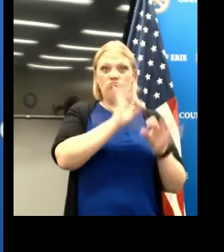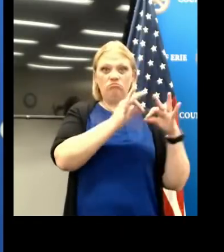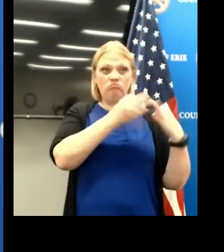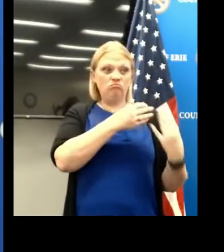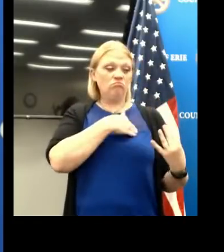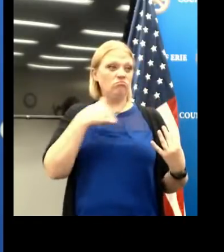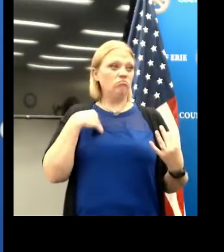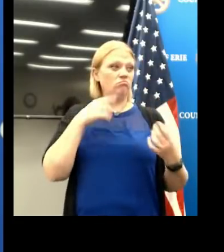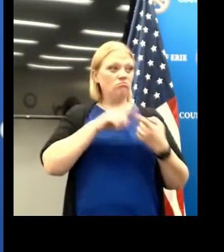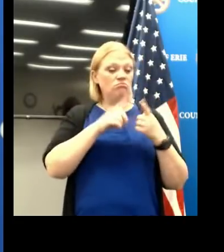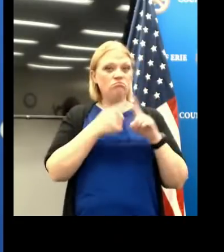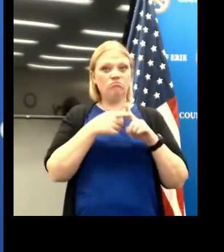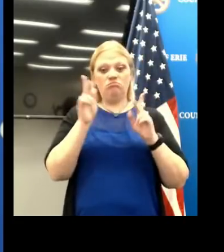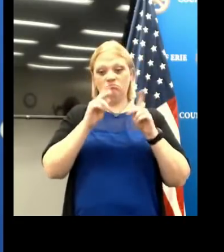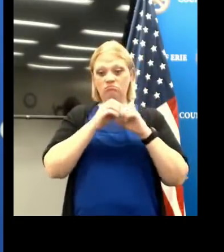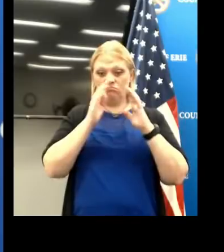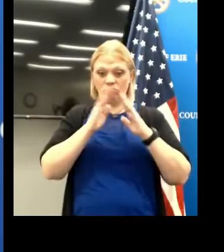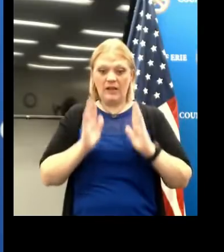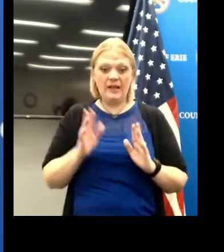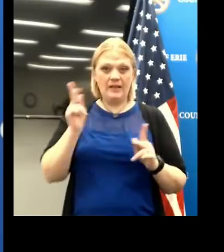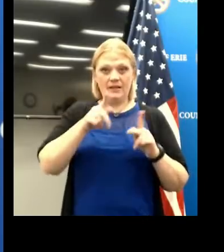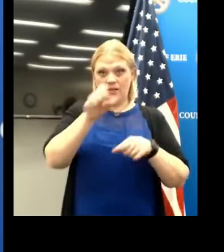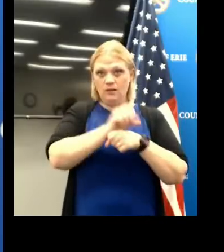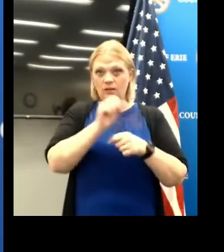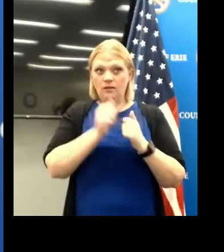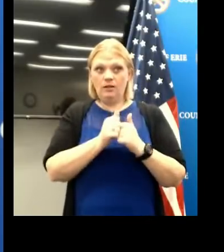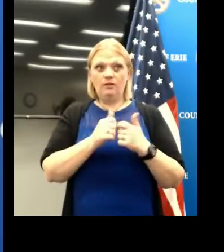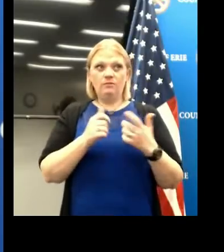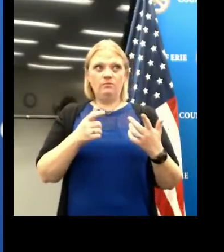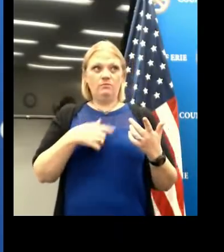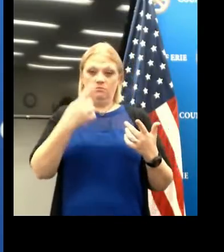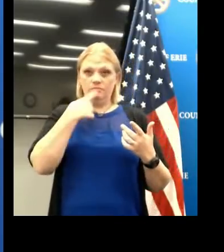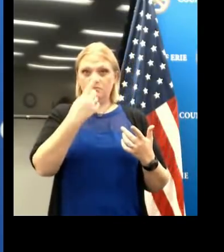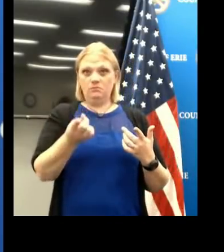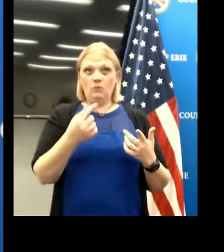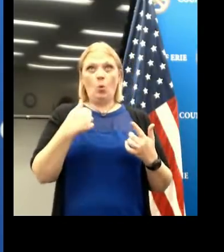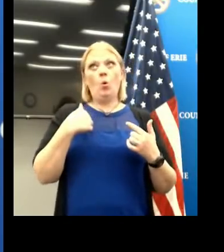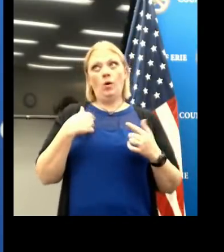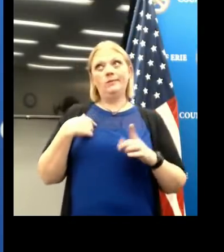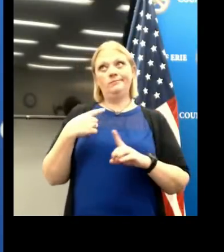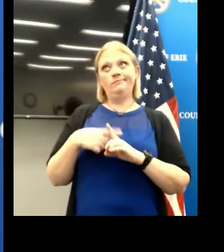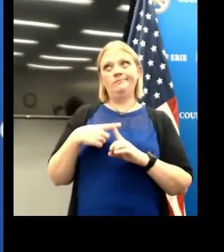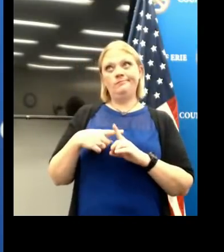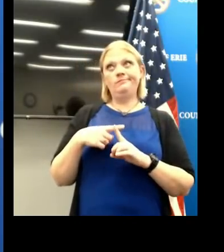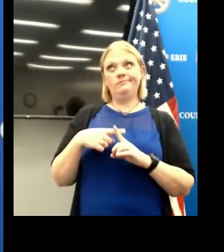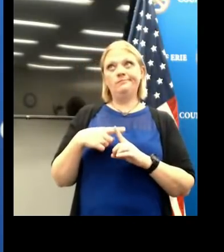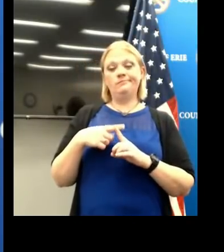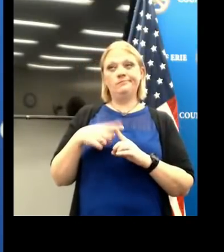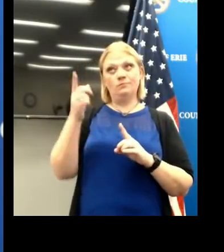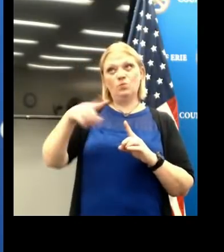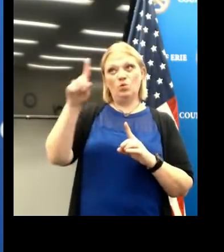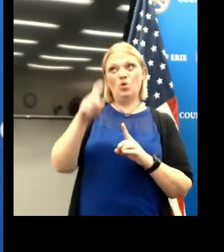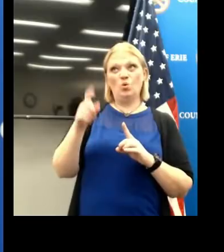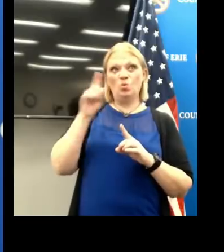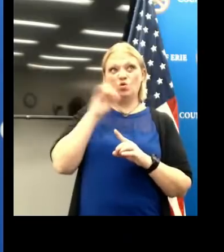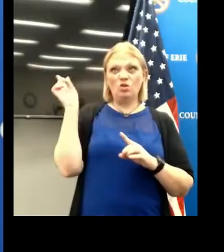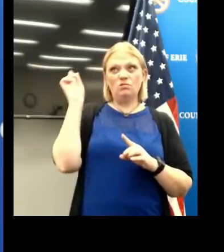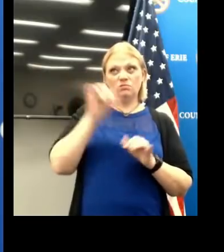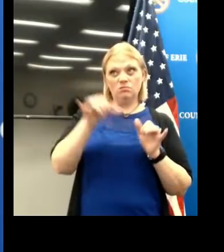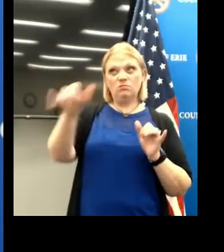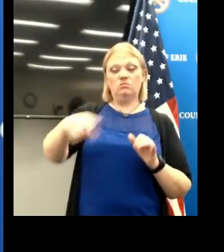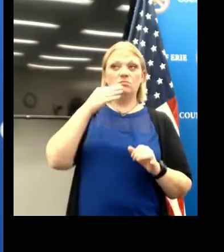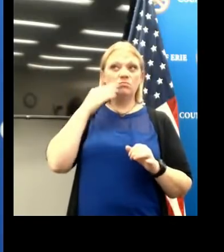members, people in your household, people that you work with, that you tested positive and that they should go and hunker down at home